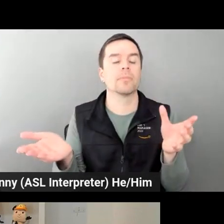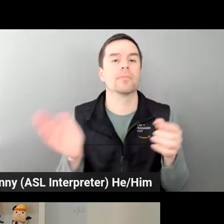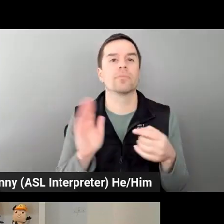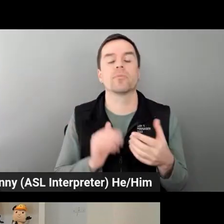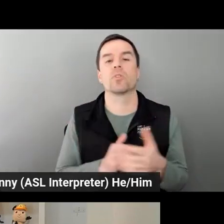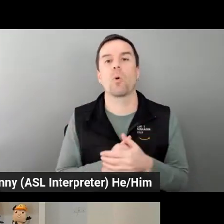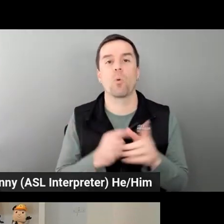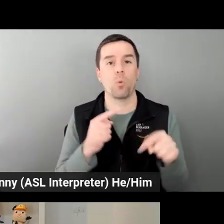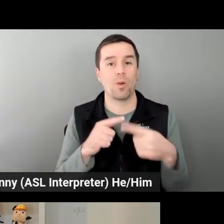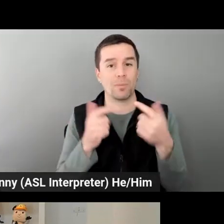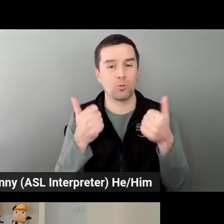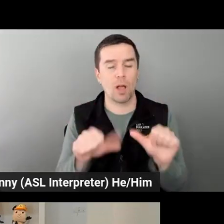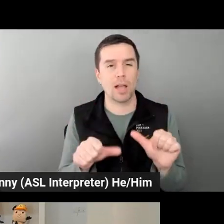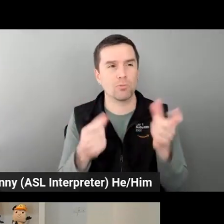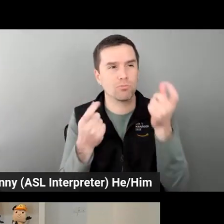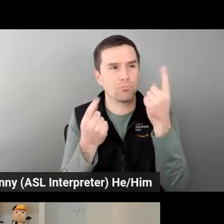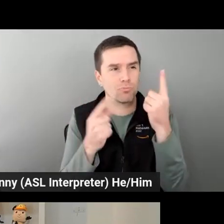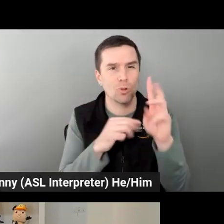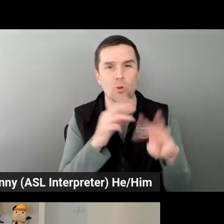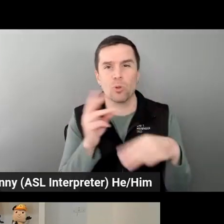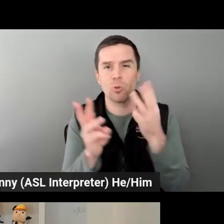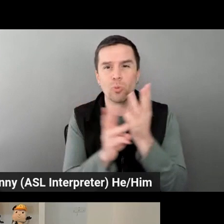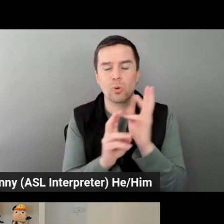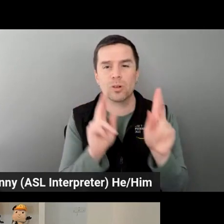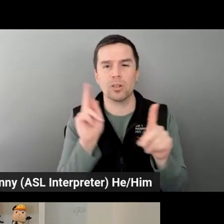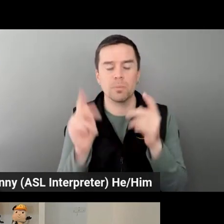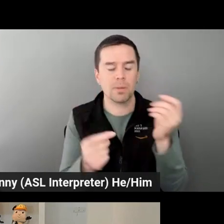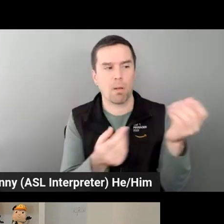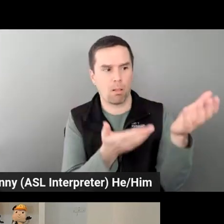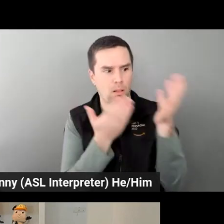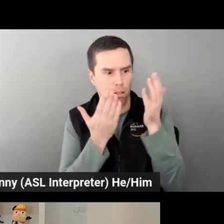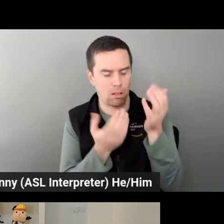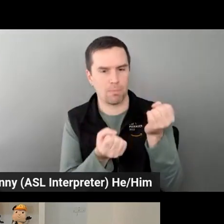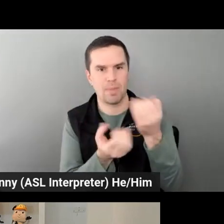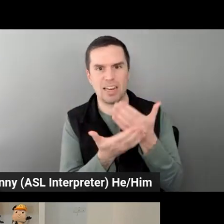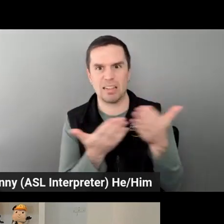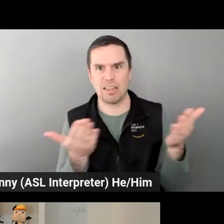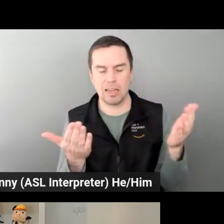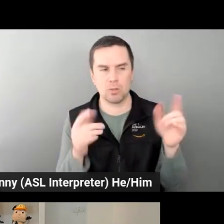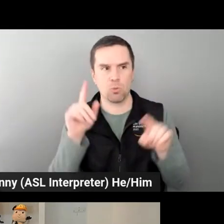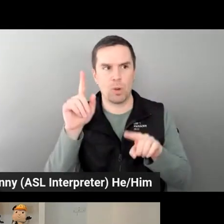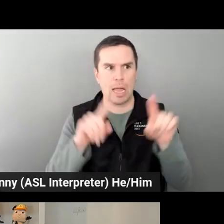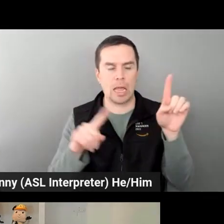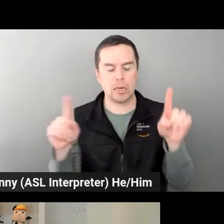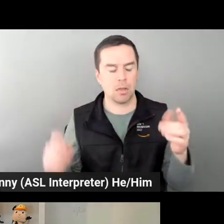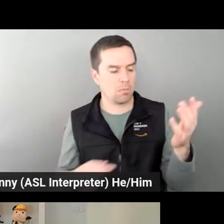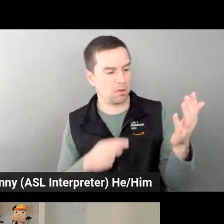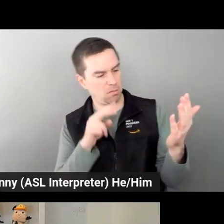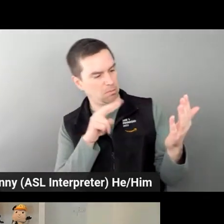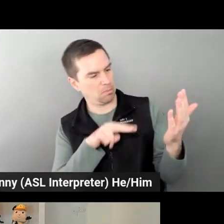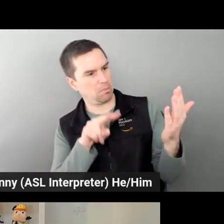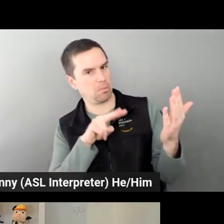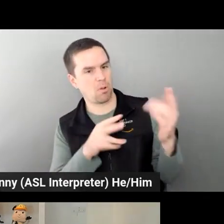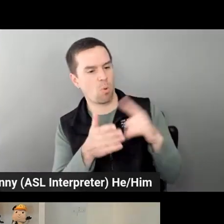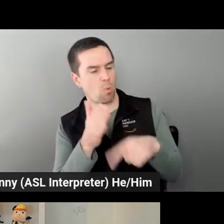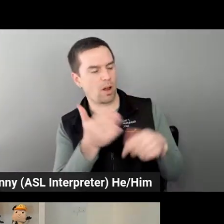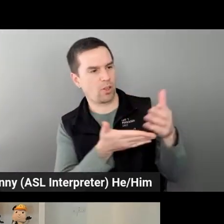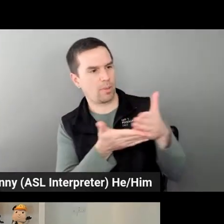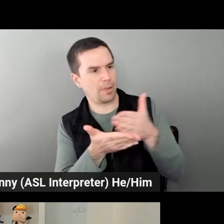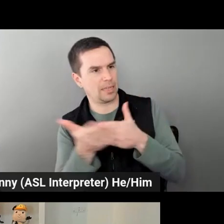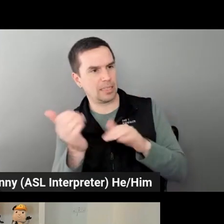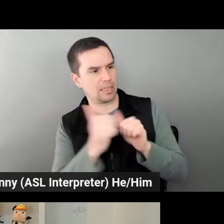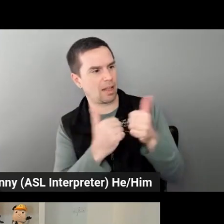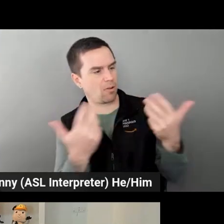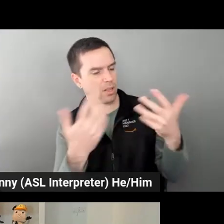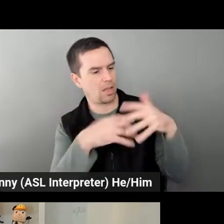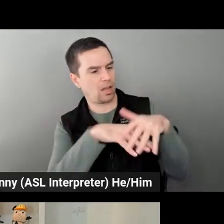make sense of the world, of like people throw me a lot of random stuff and I'm thinking, well, what are all the pieces and how do they fit together and